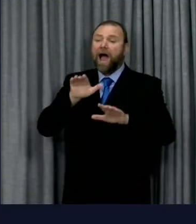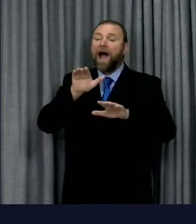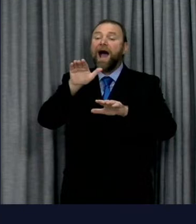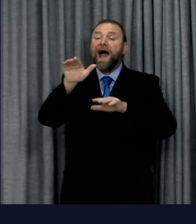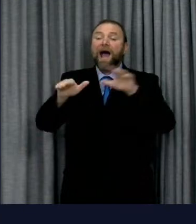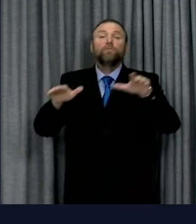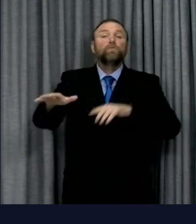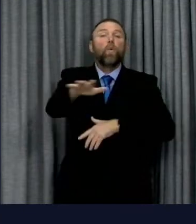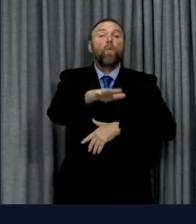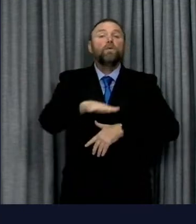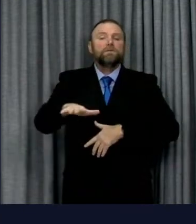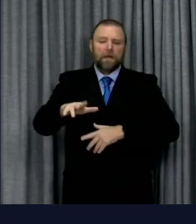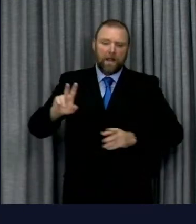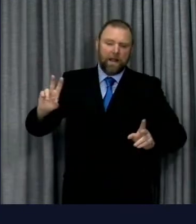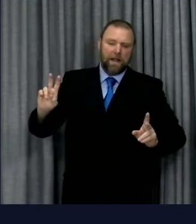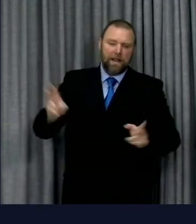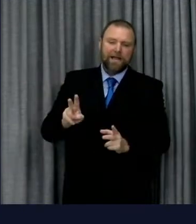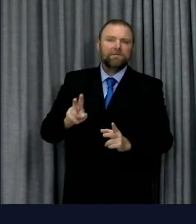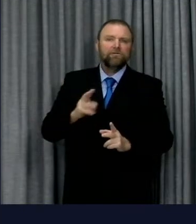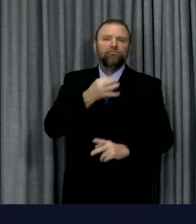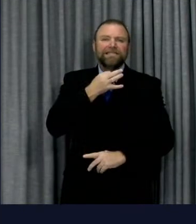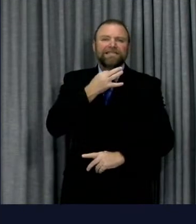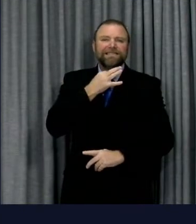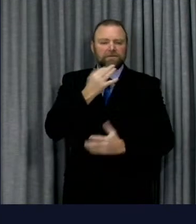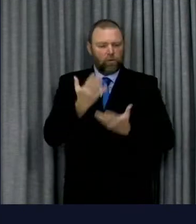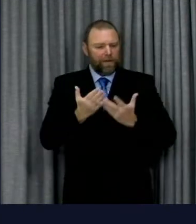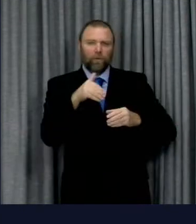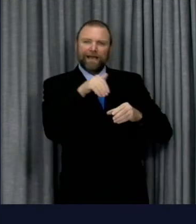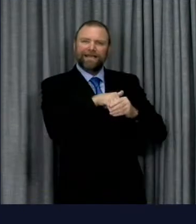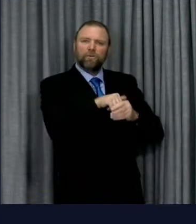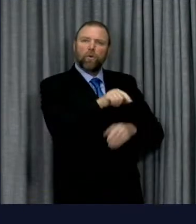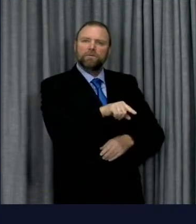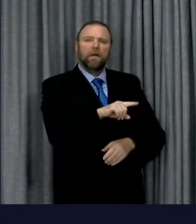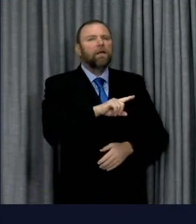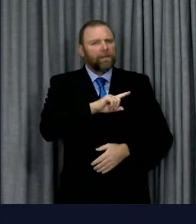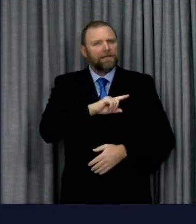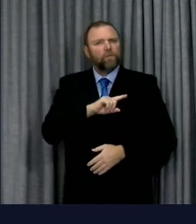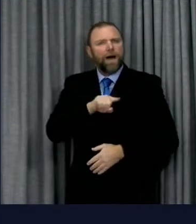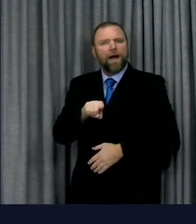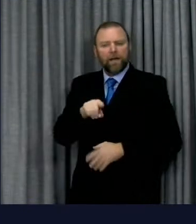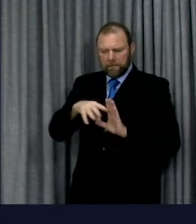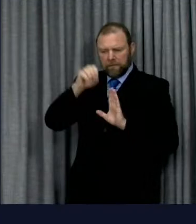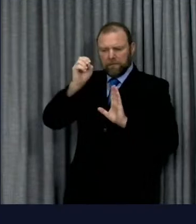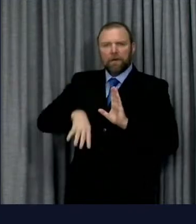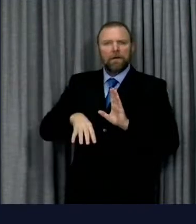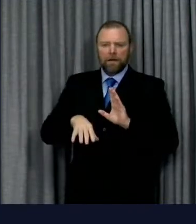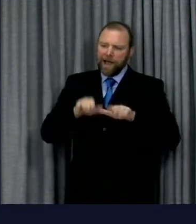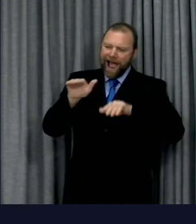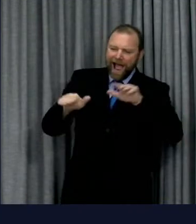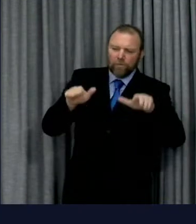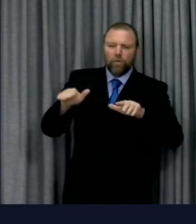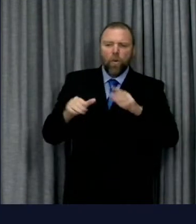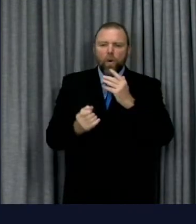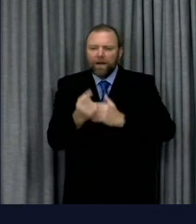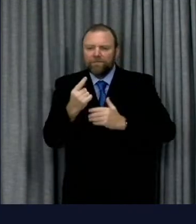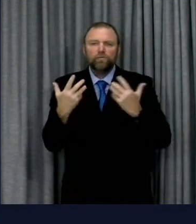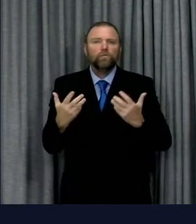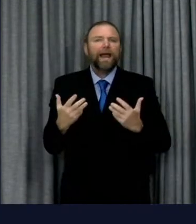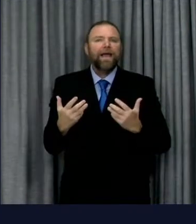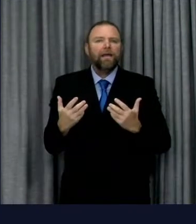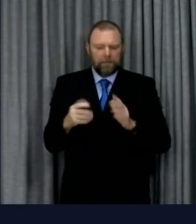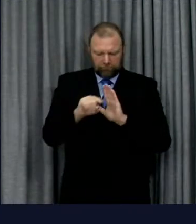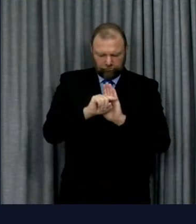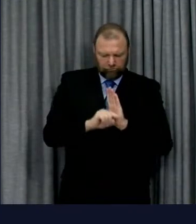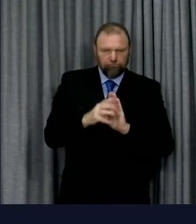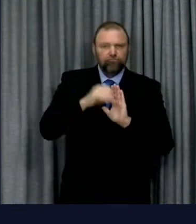is less risky than doing things indoors. That's why we've moved on outdoor activities and events today, and we'll